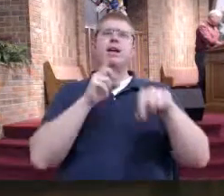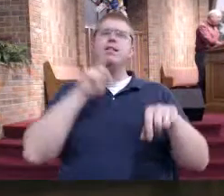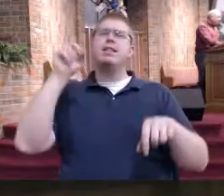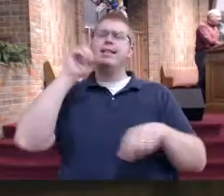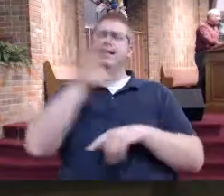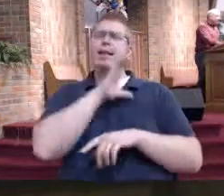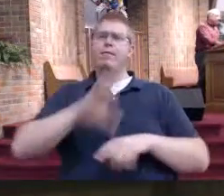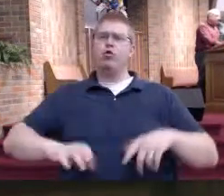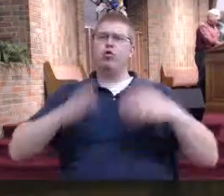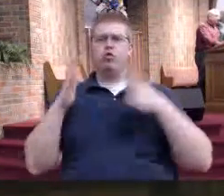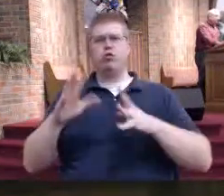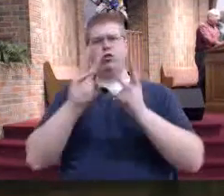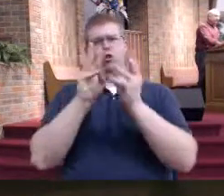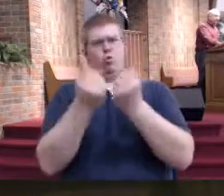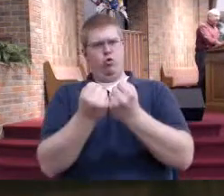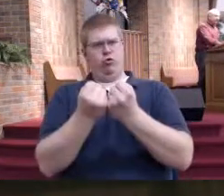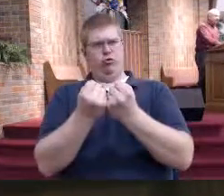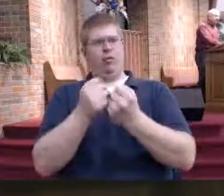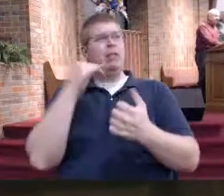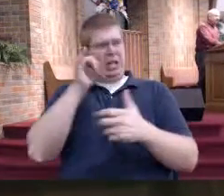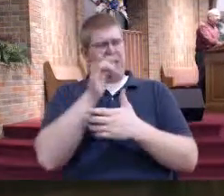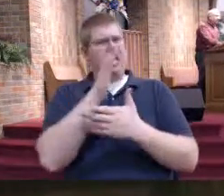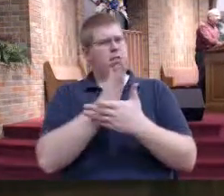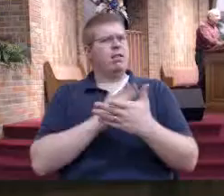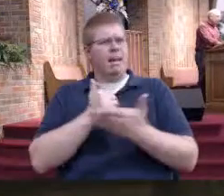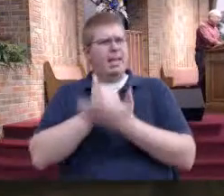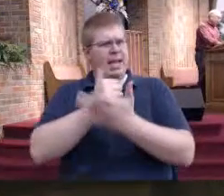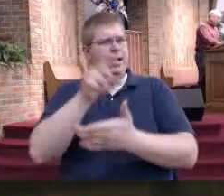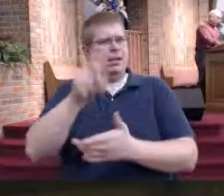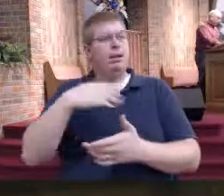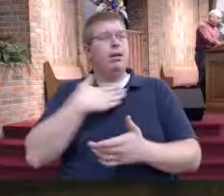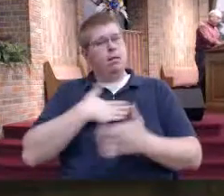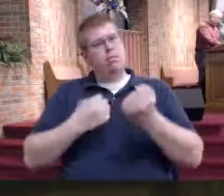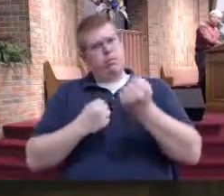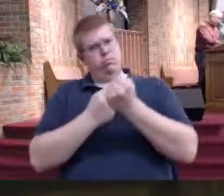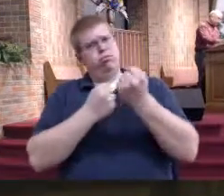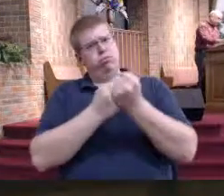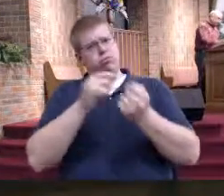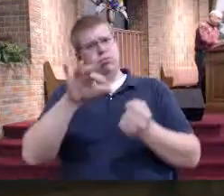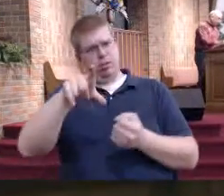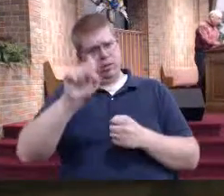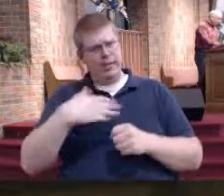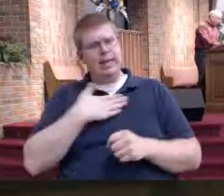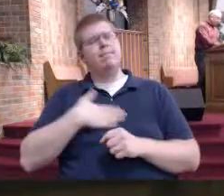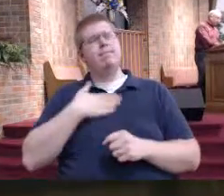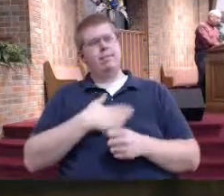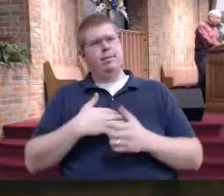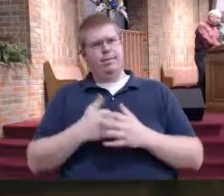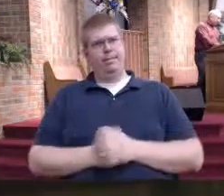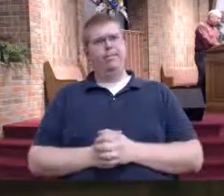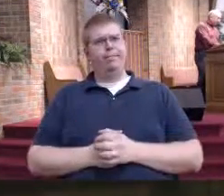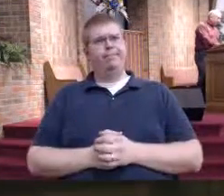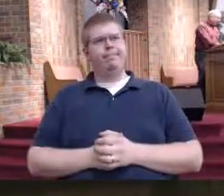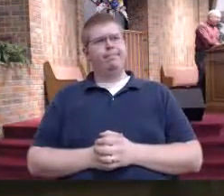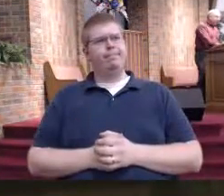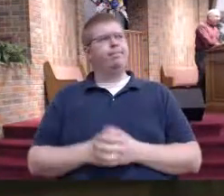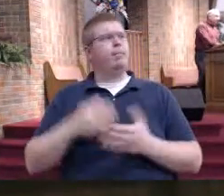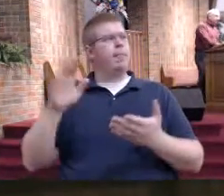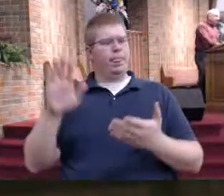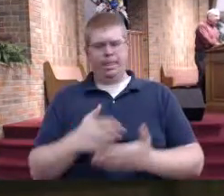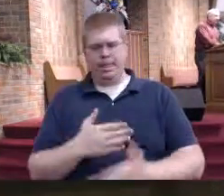Workshops. Some help still needed for those activities, so please support that if you can. The song of invitation tonight is